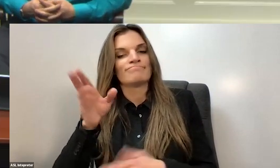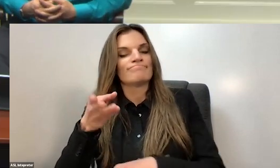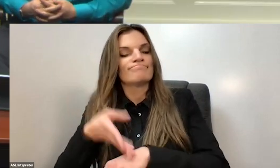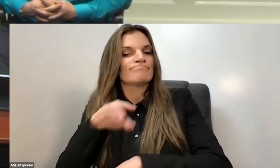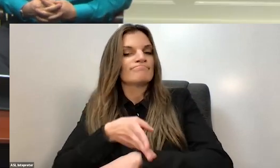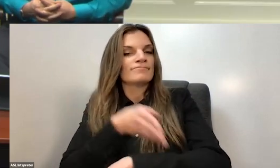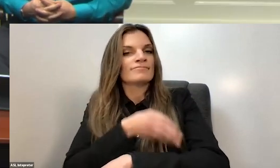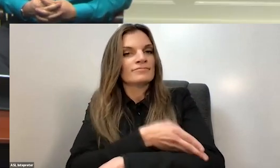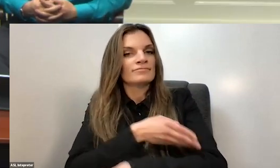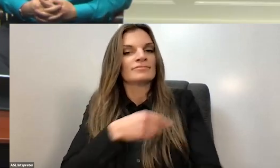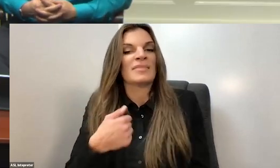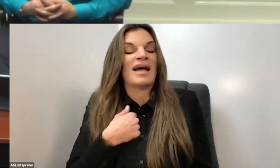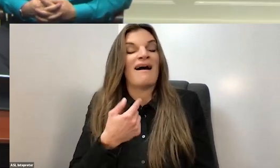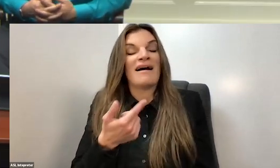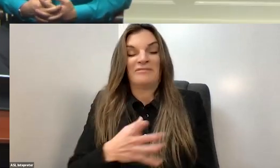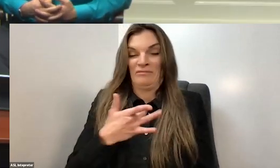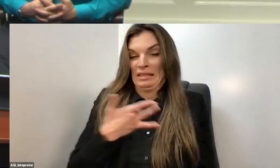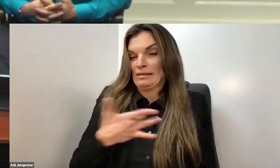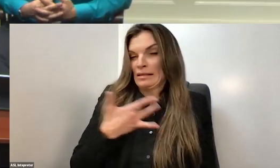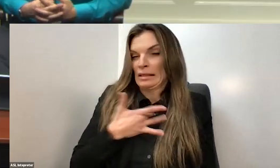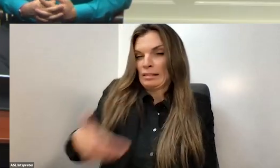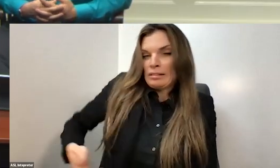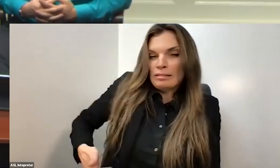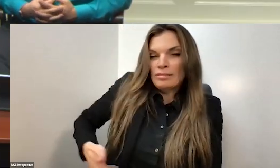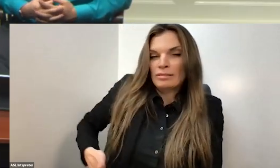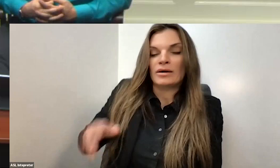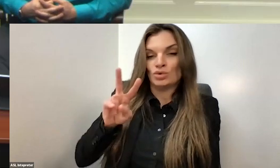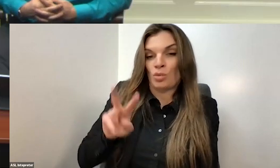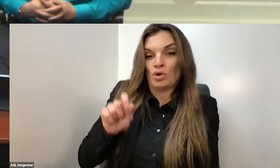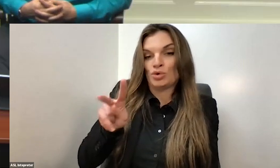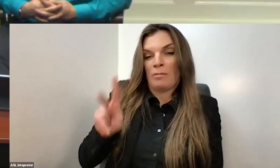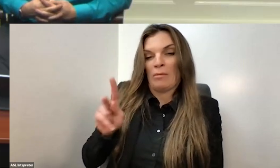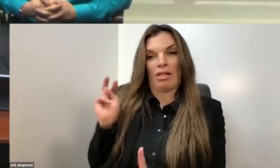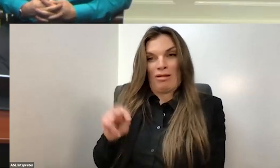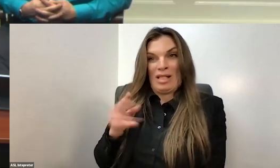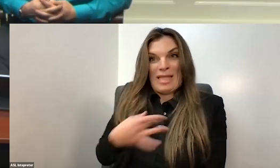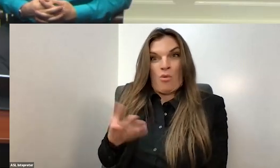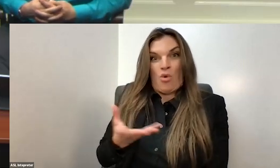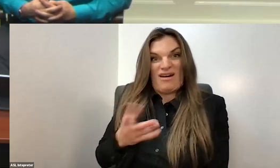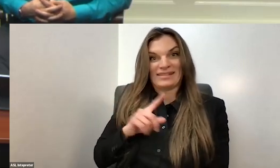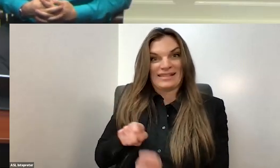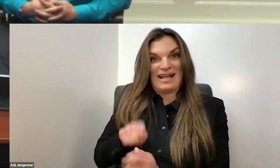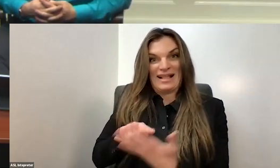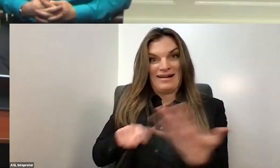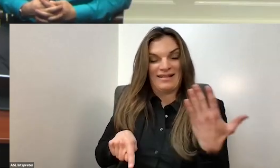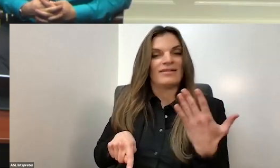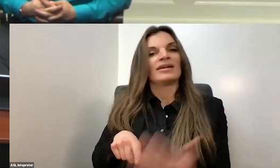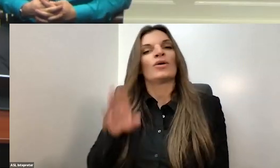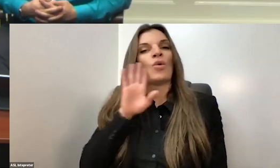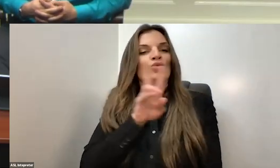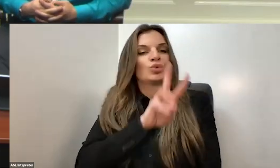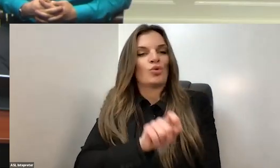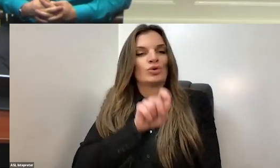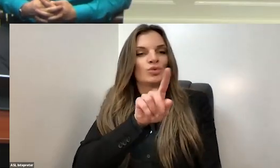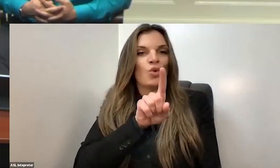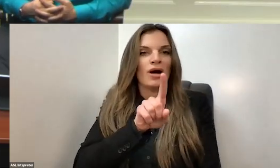I think what people will find that they're going to like about 2.2 are kind of like the missing pieces where people were like